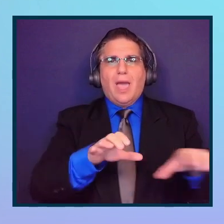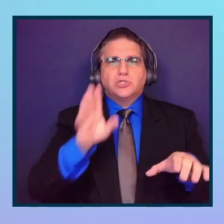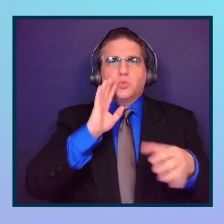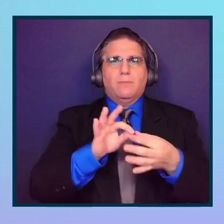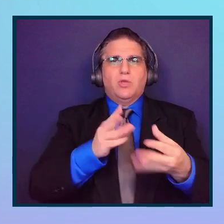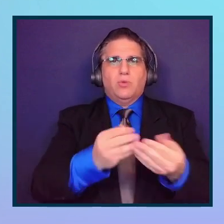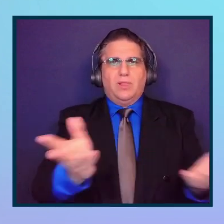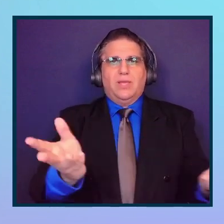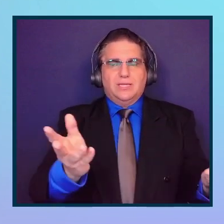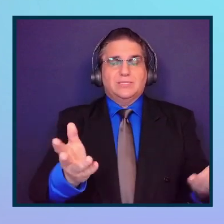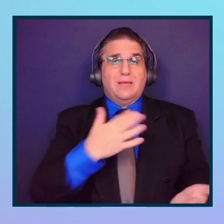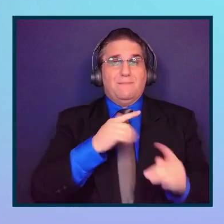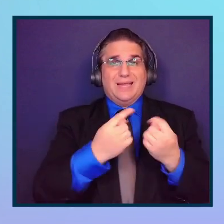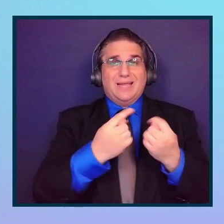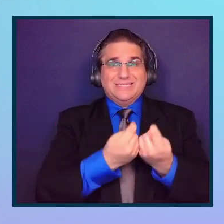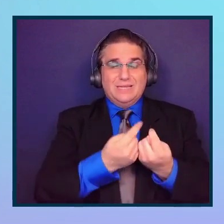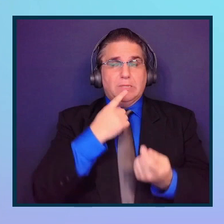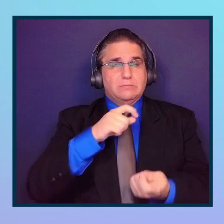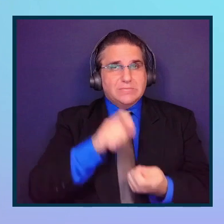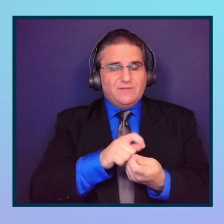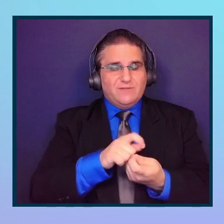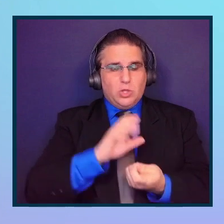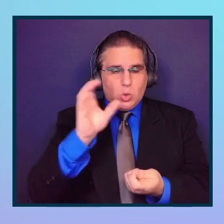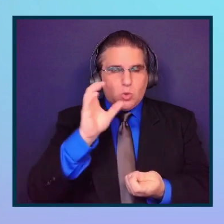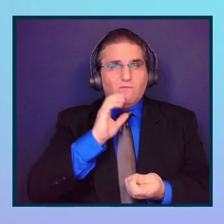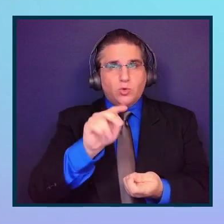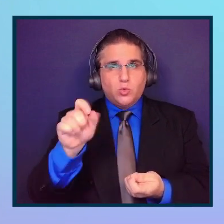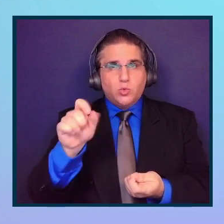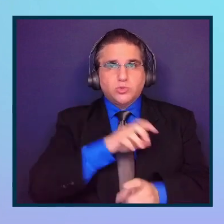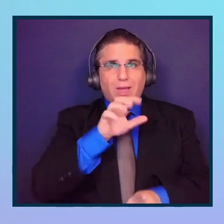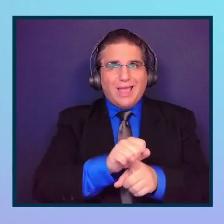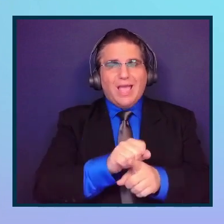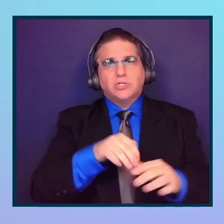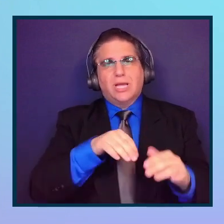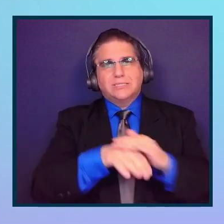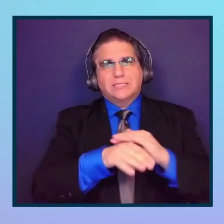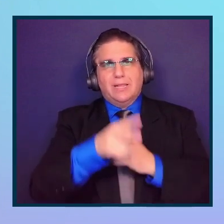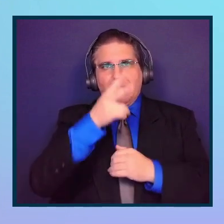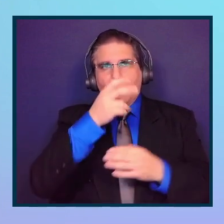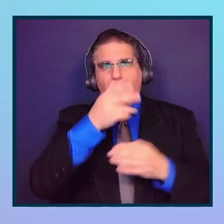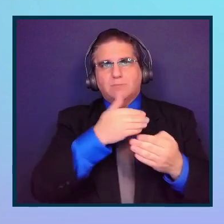team has been specifically looking for tools that catch accessibility bugs before.